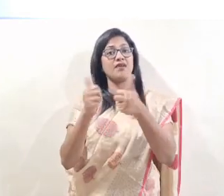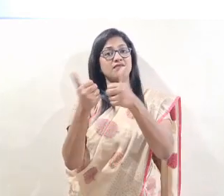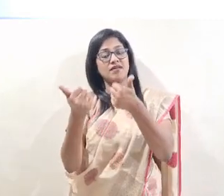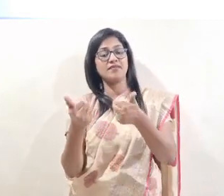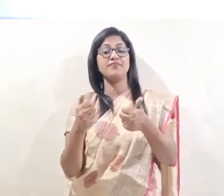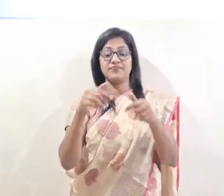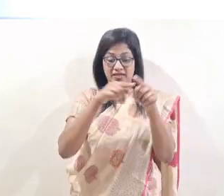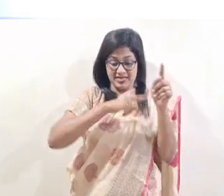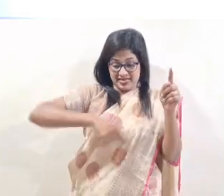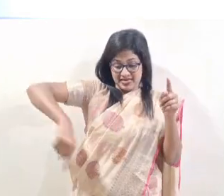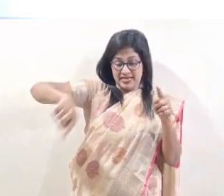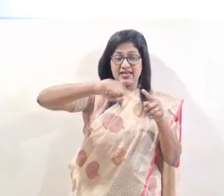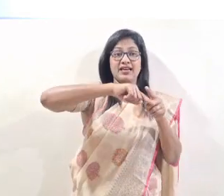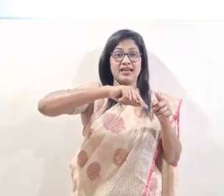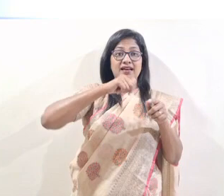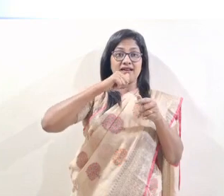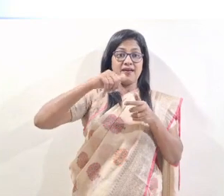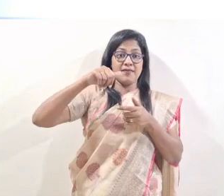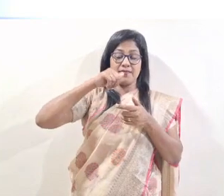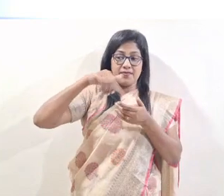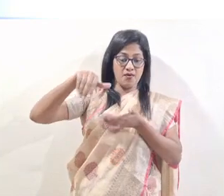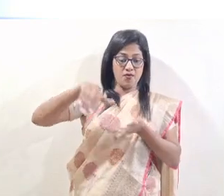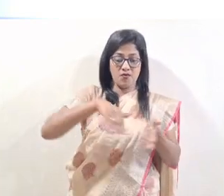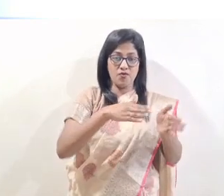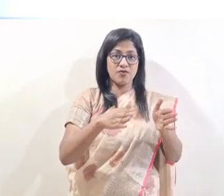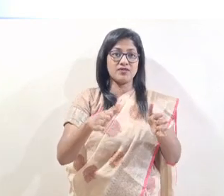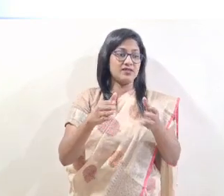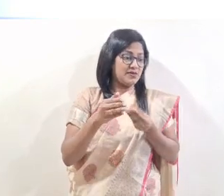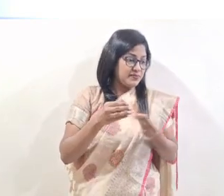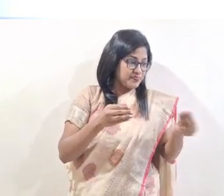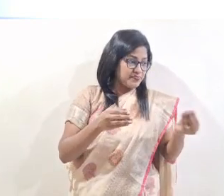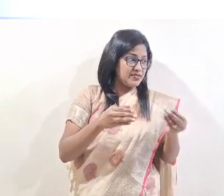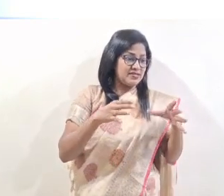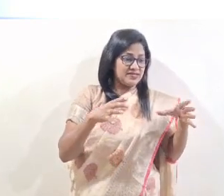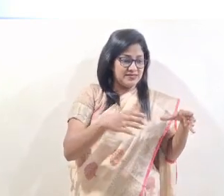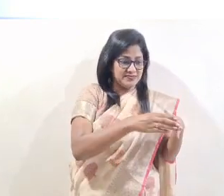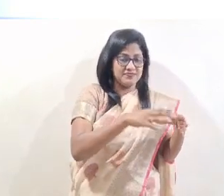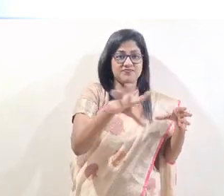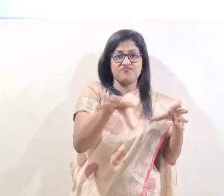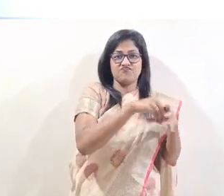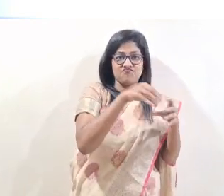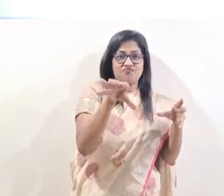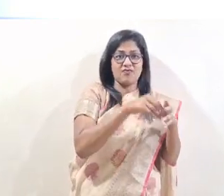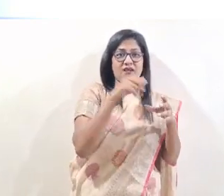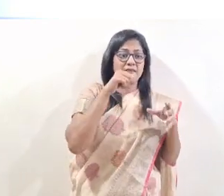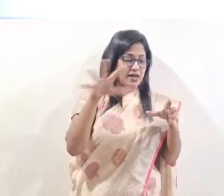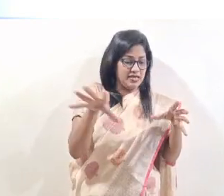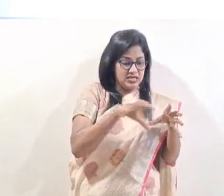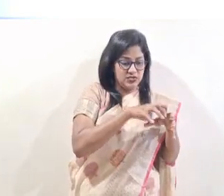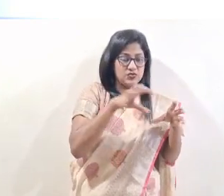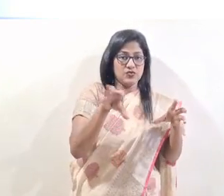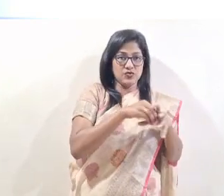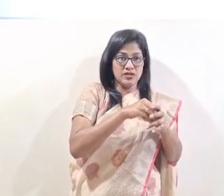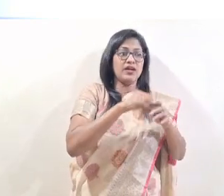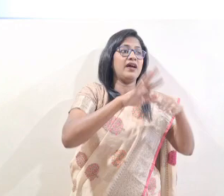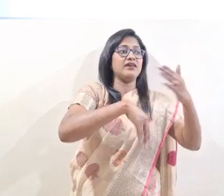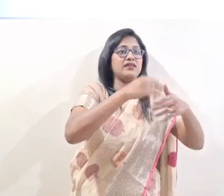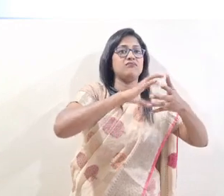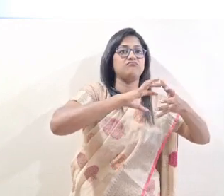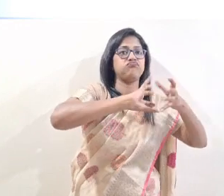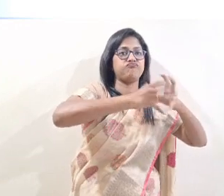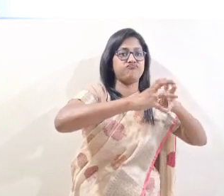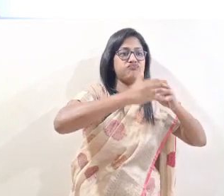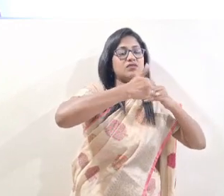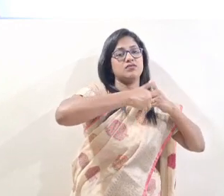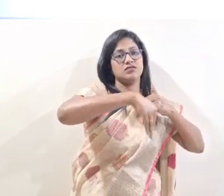The groundwater was allowed to pass through the porous tunnel, and then we collect it in the sumps and pump it out at regular intervals.